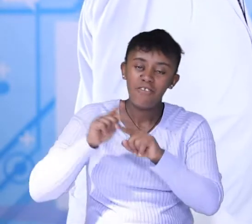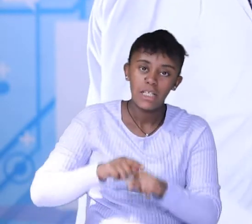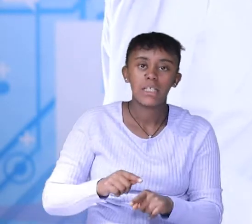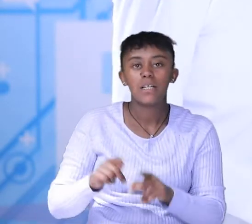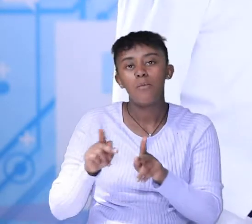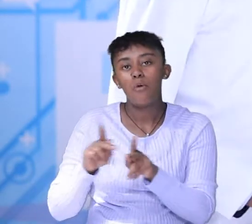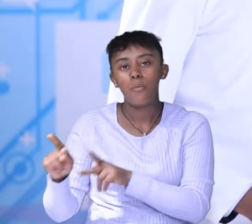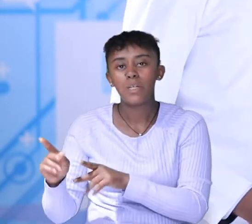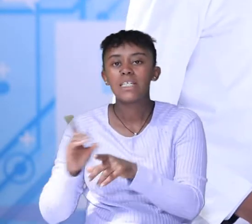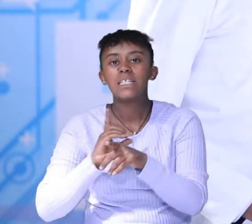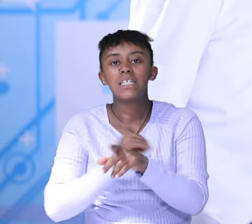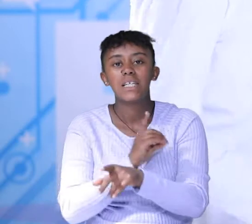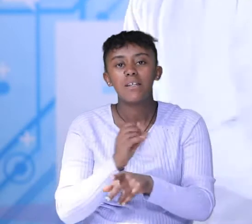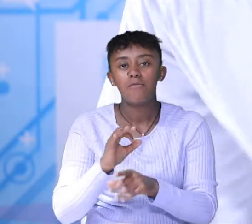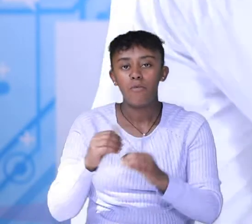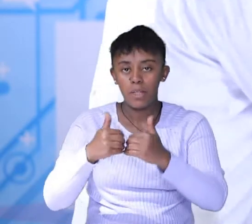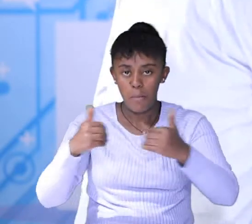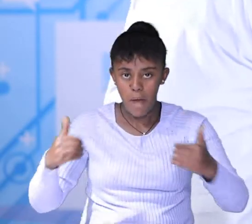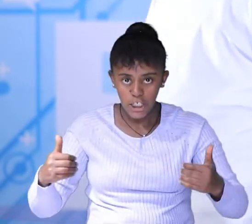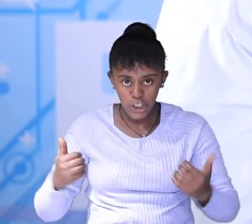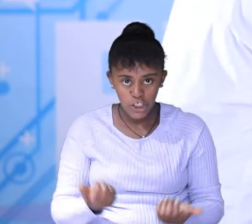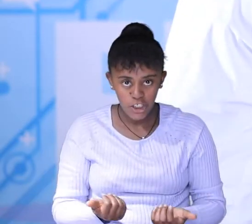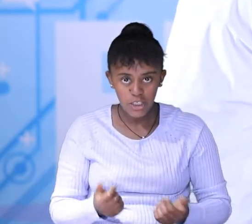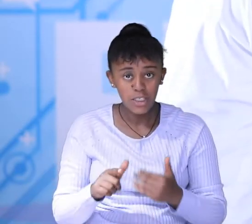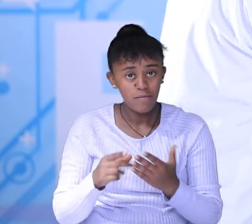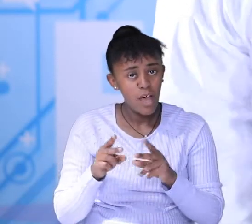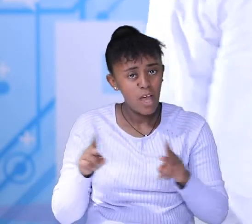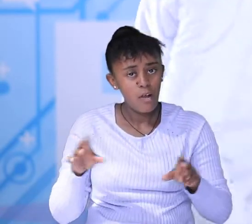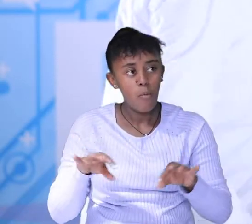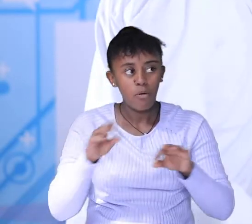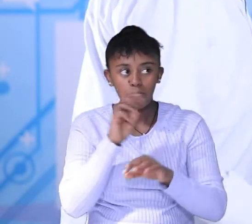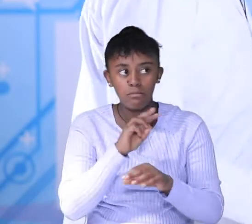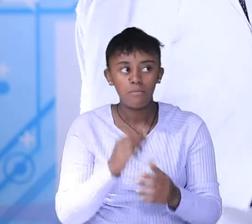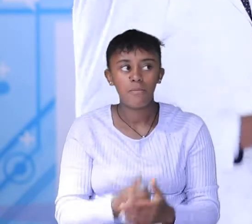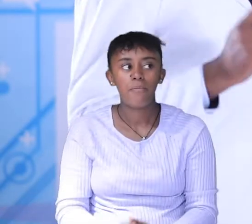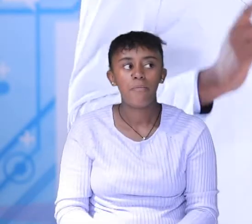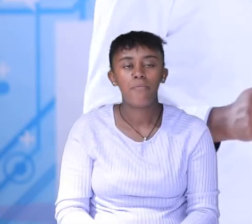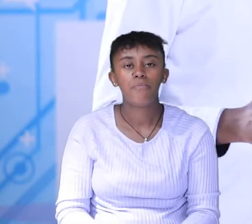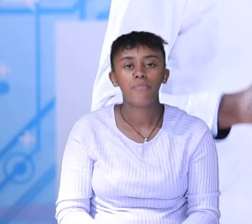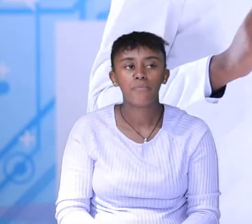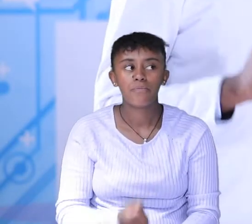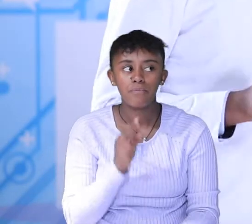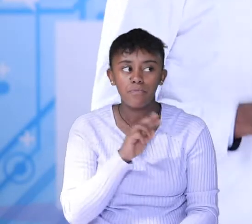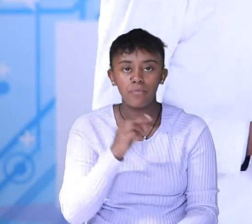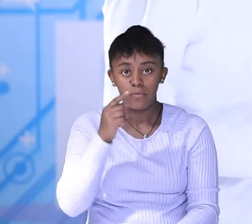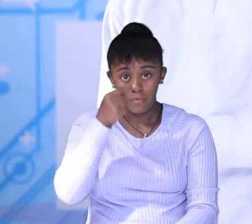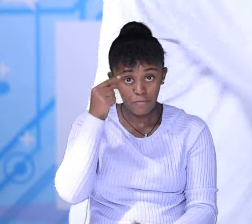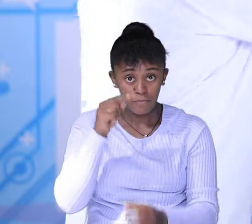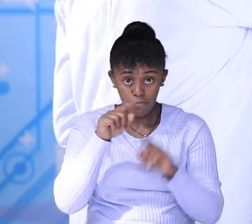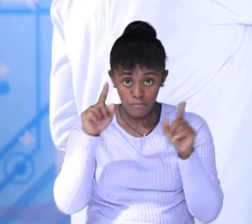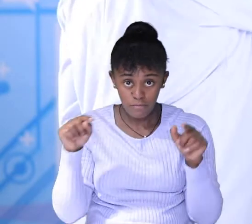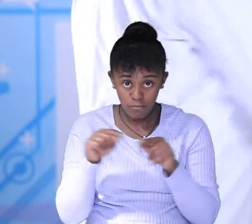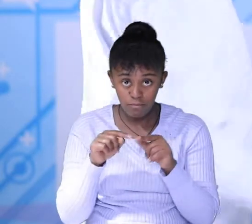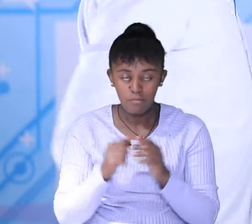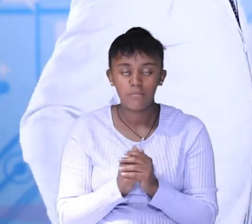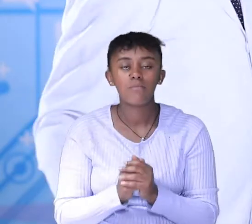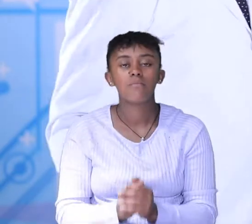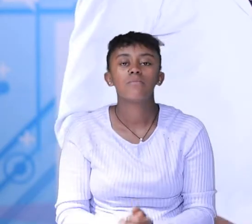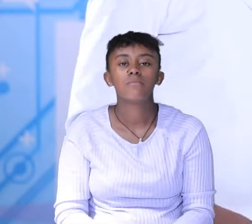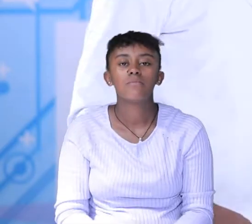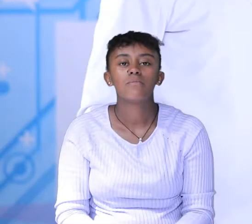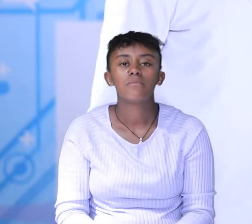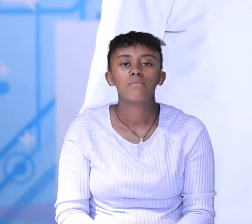determine the torque like this. We know that in couple system, force F times D, where D is the